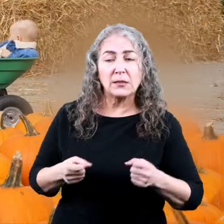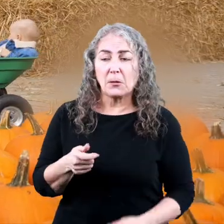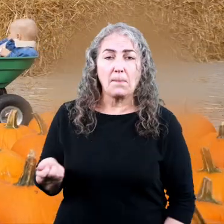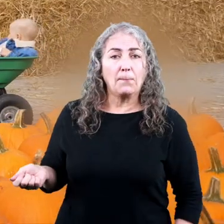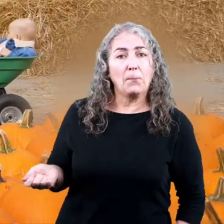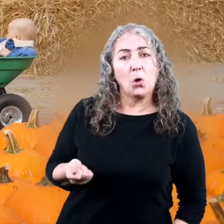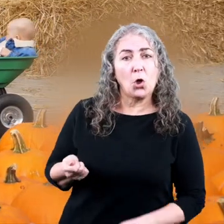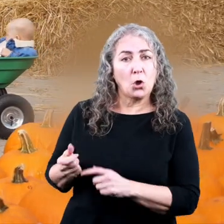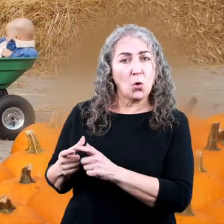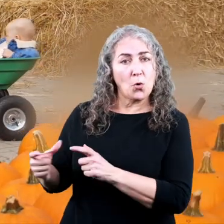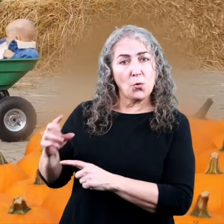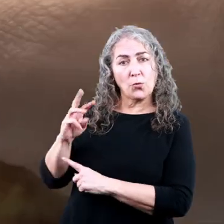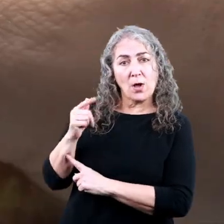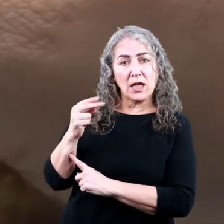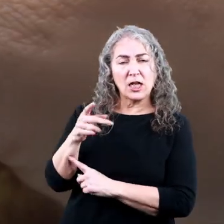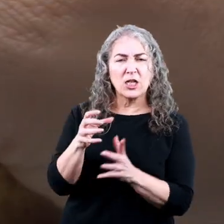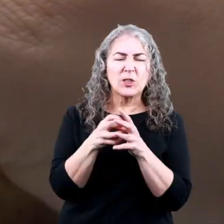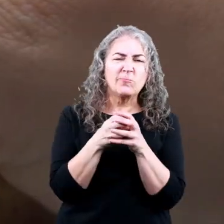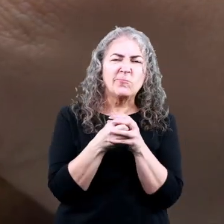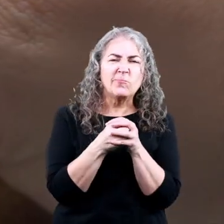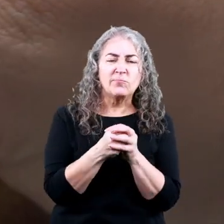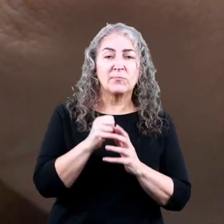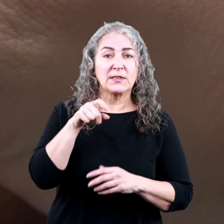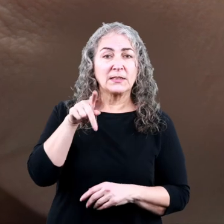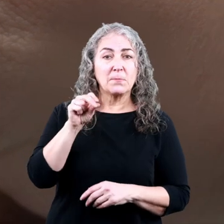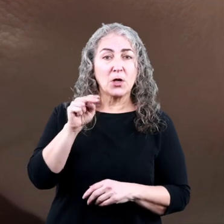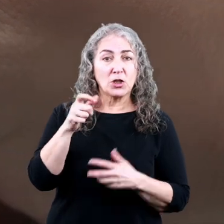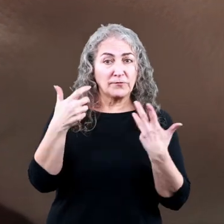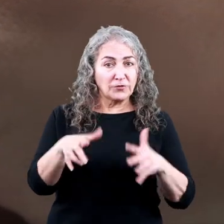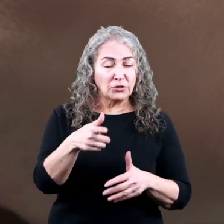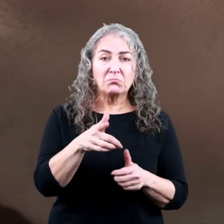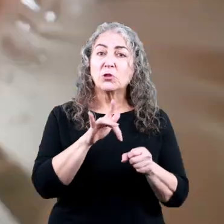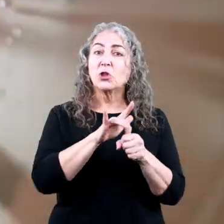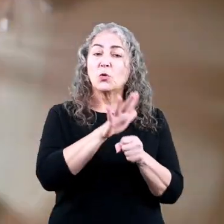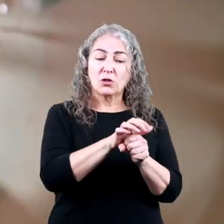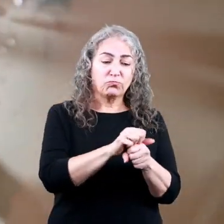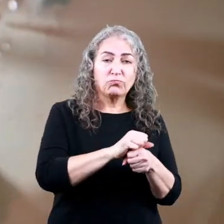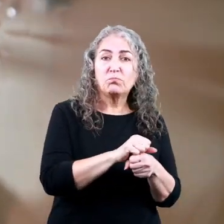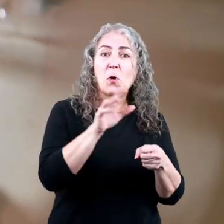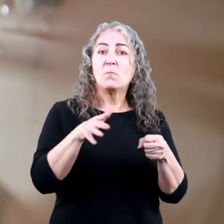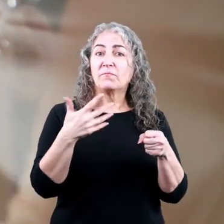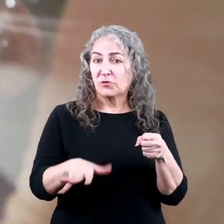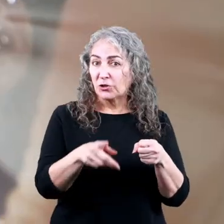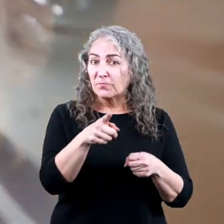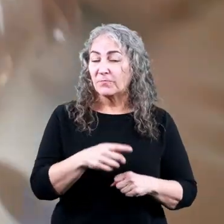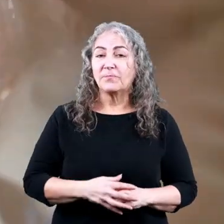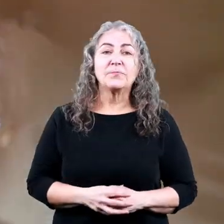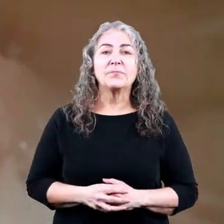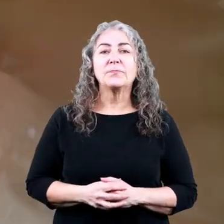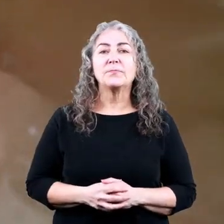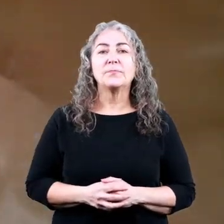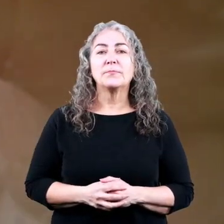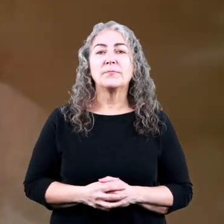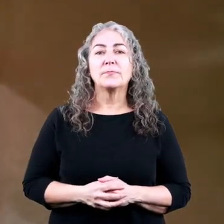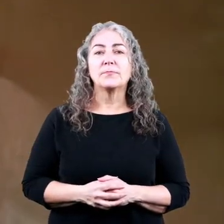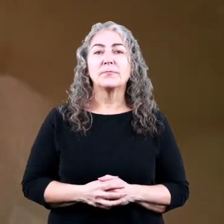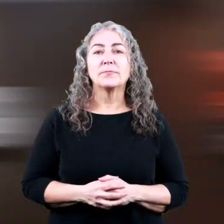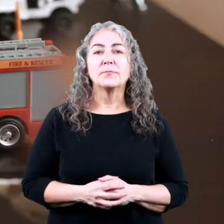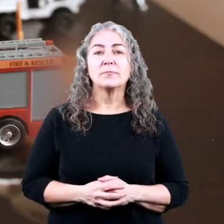pulled a wagon, squeezed a sponge, or twisted the cap off a soda bottle?